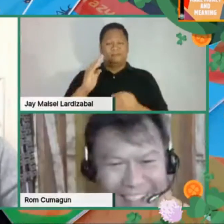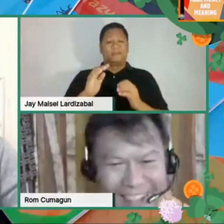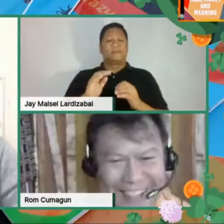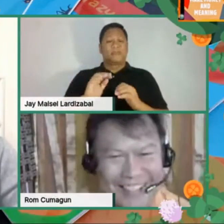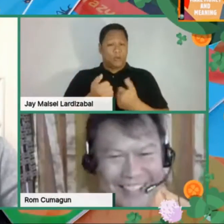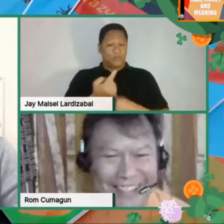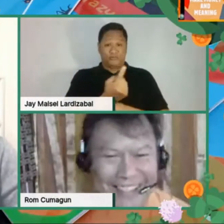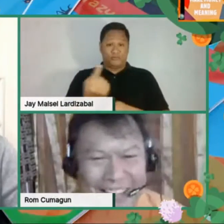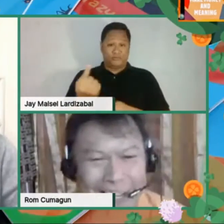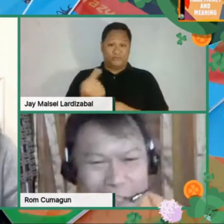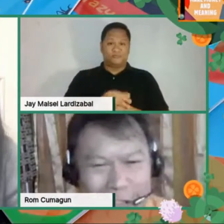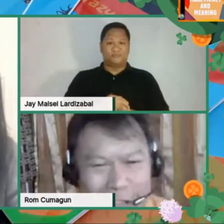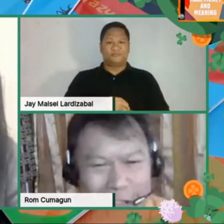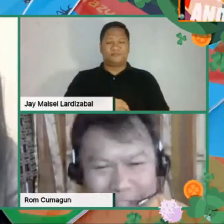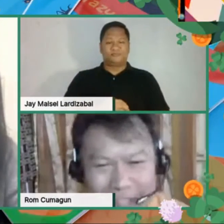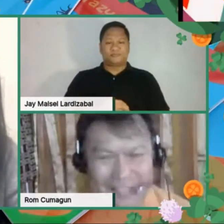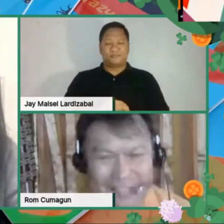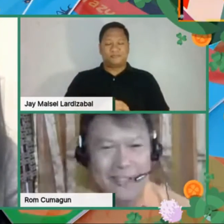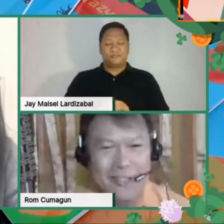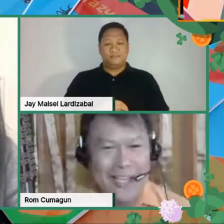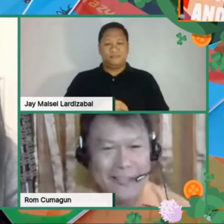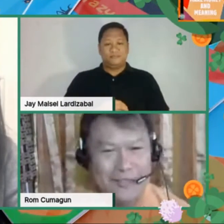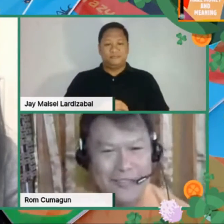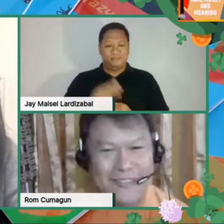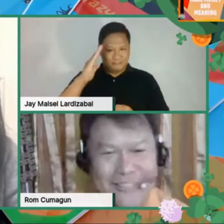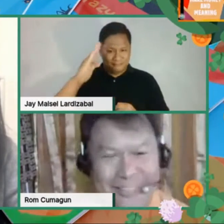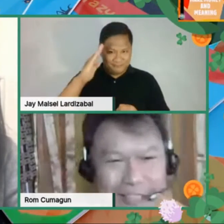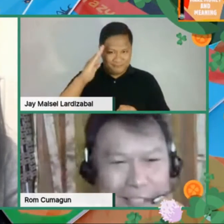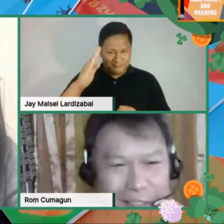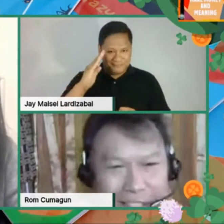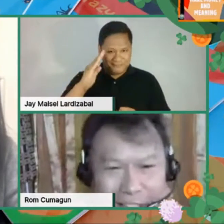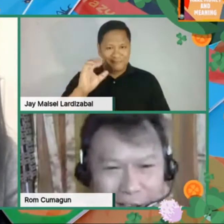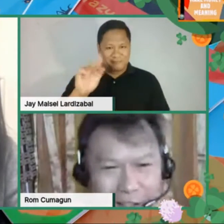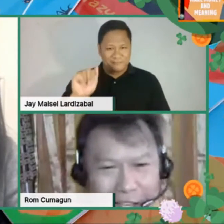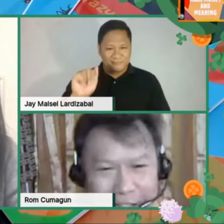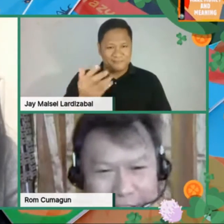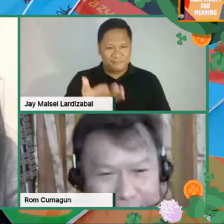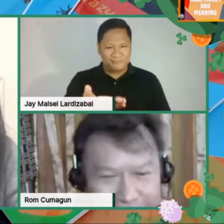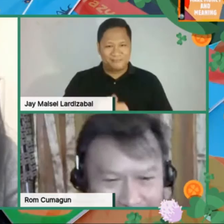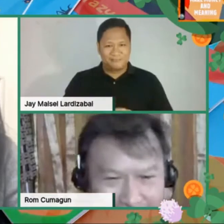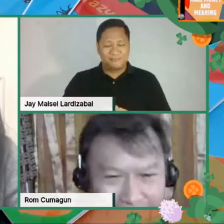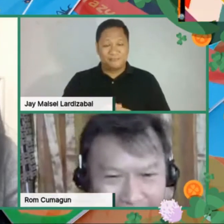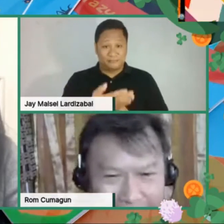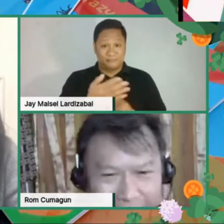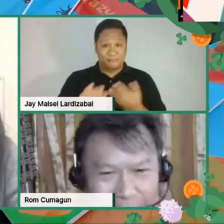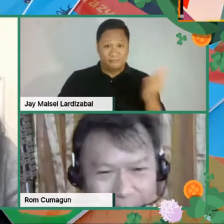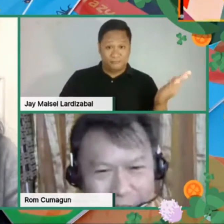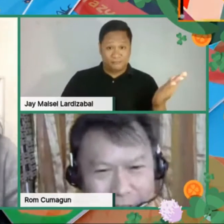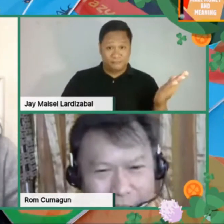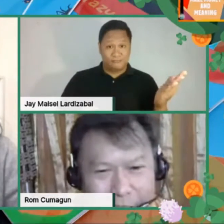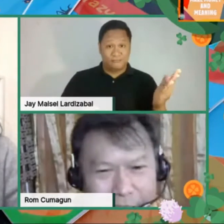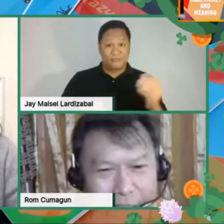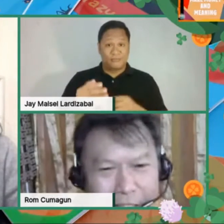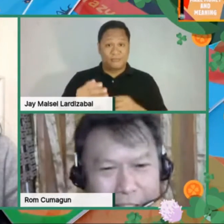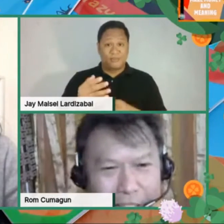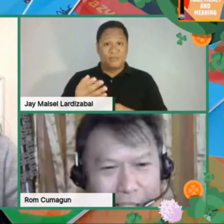me. Hello, Cora. We're live. Cora,